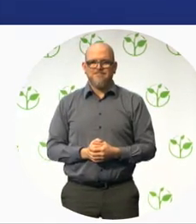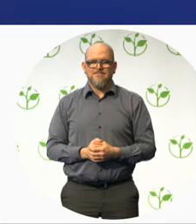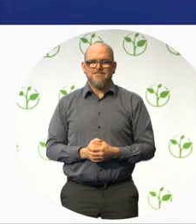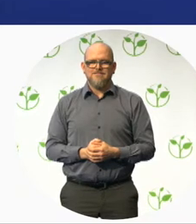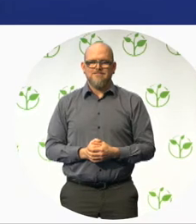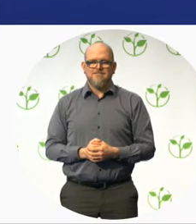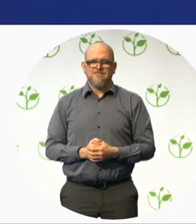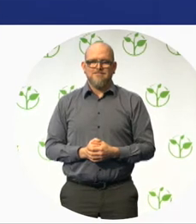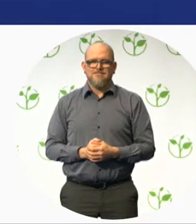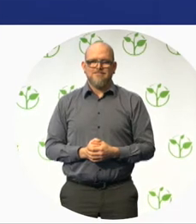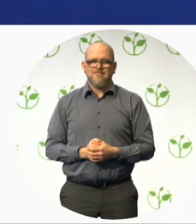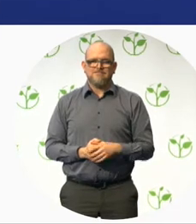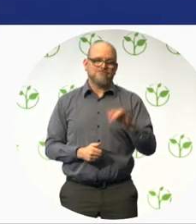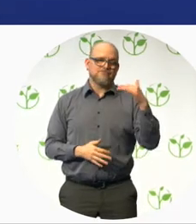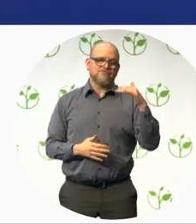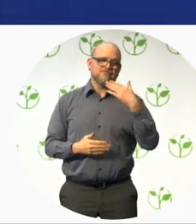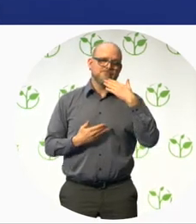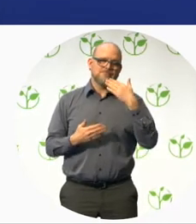Indeed, thank you very much for your attention.